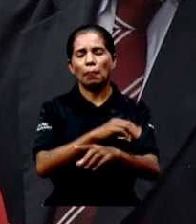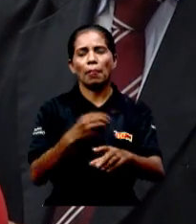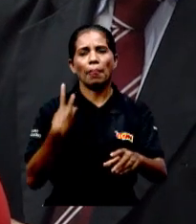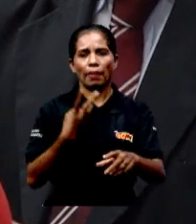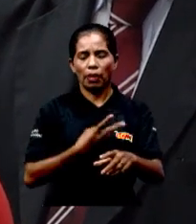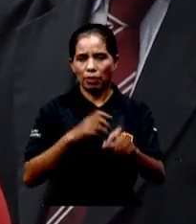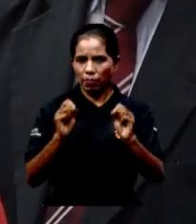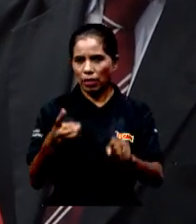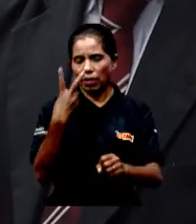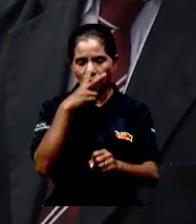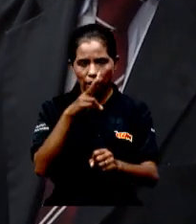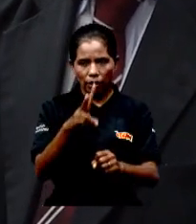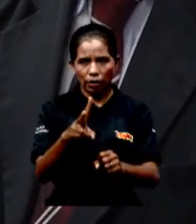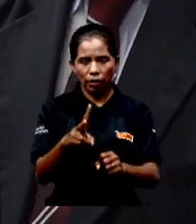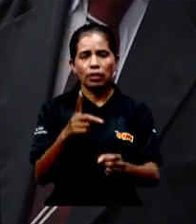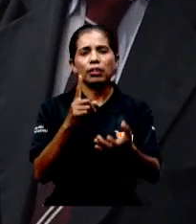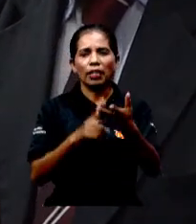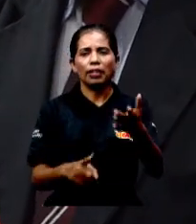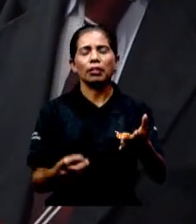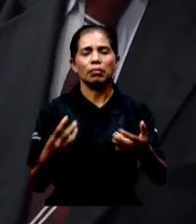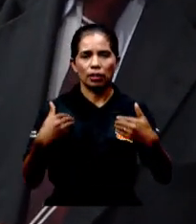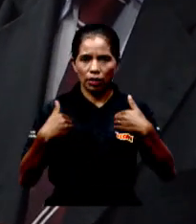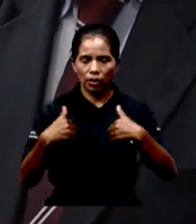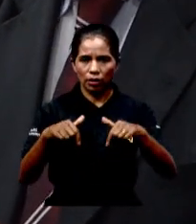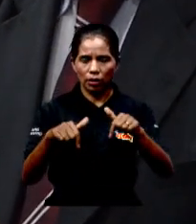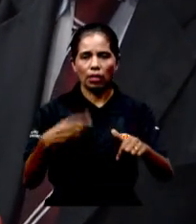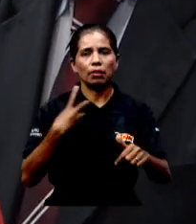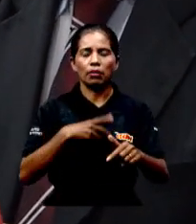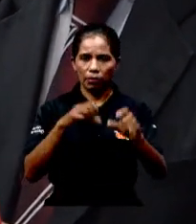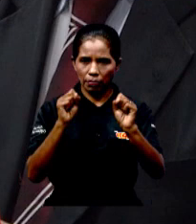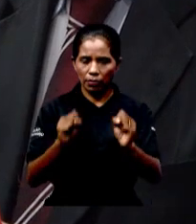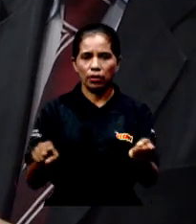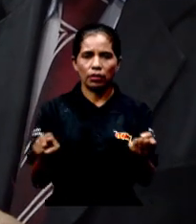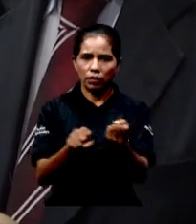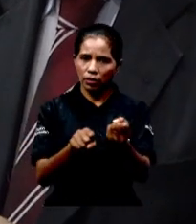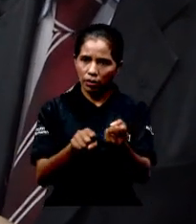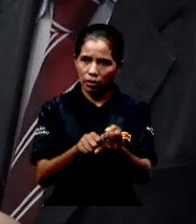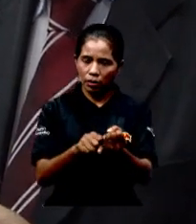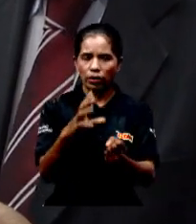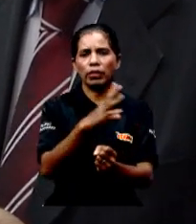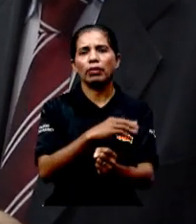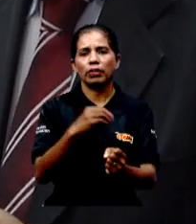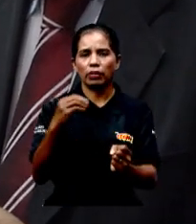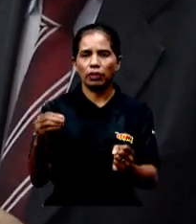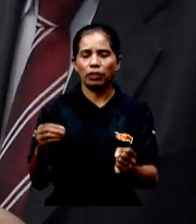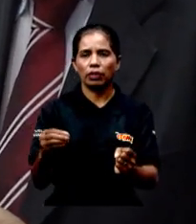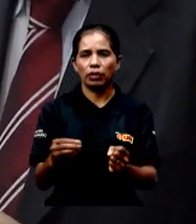to see that there is no more war, because the poor and the young and the